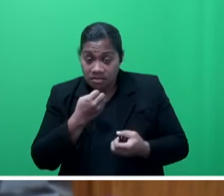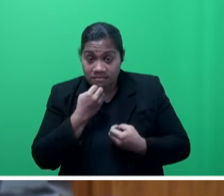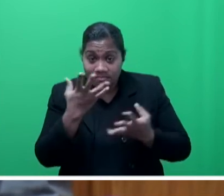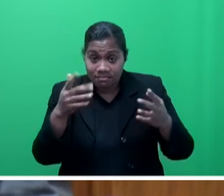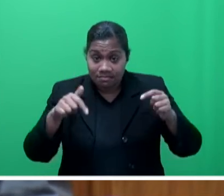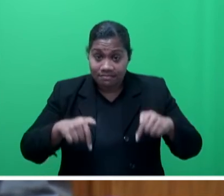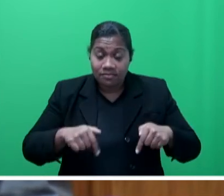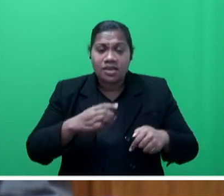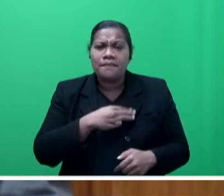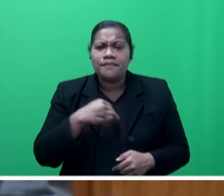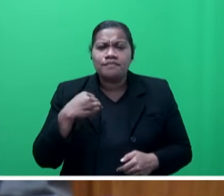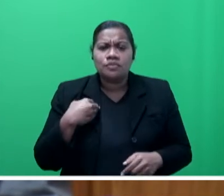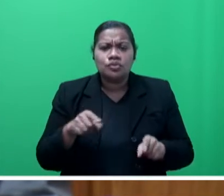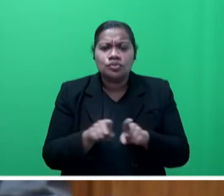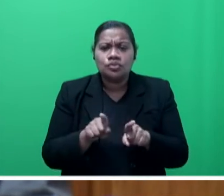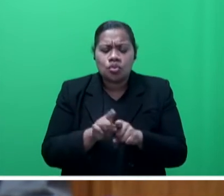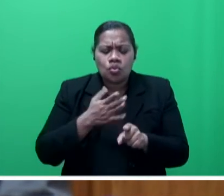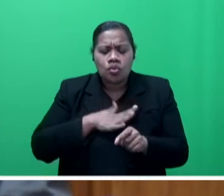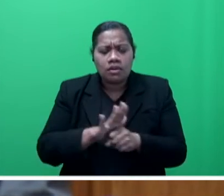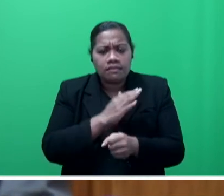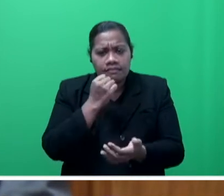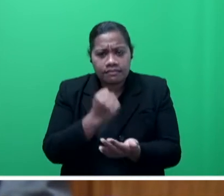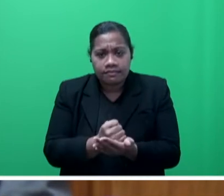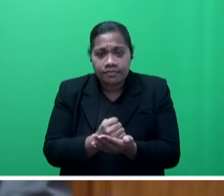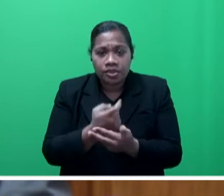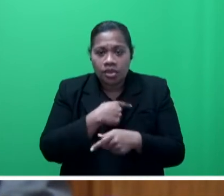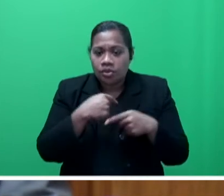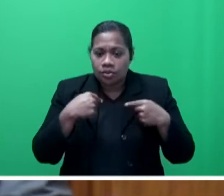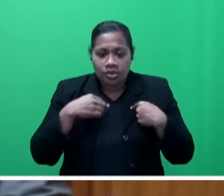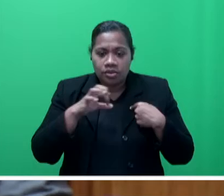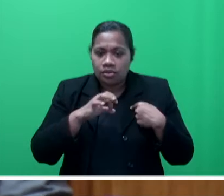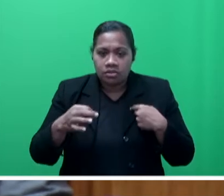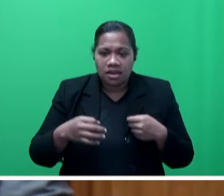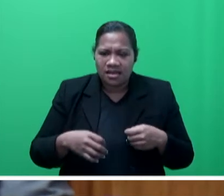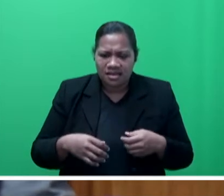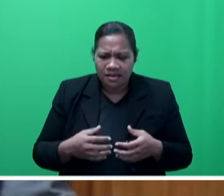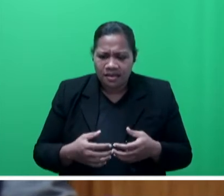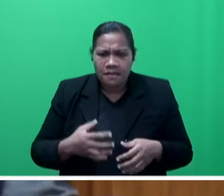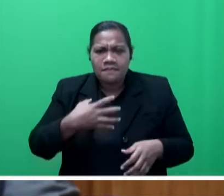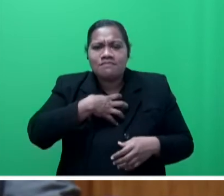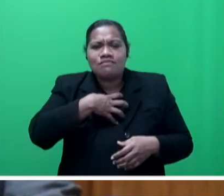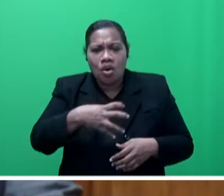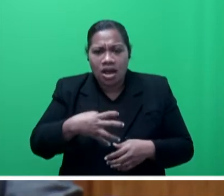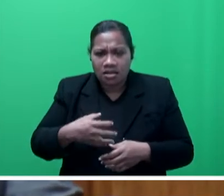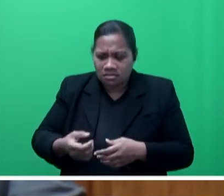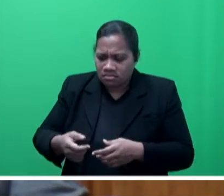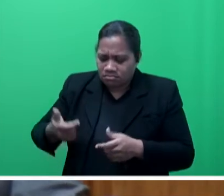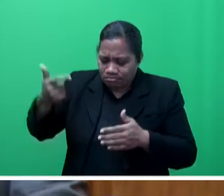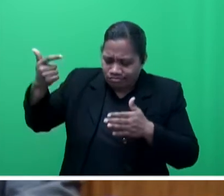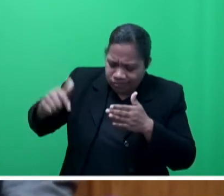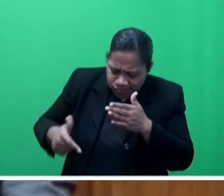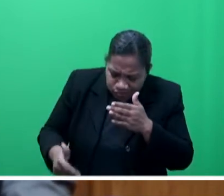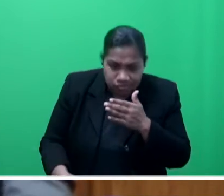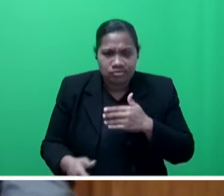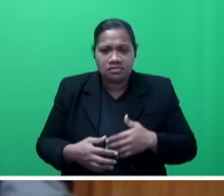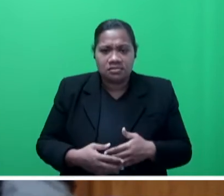that the ministry also tries to make sure that we do not over-extract from any borehole, because if you over-extract, then you'll get dirty water